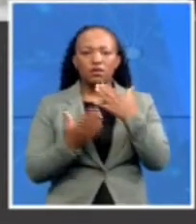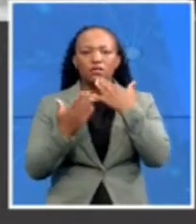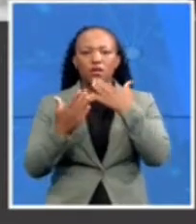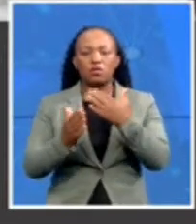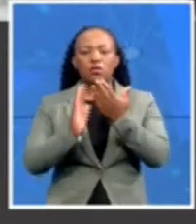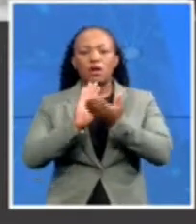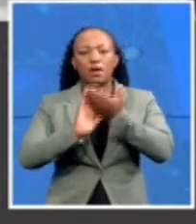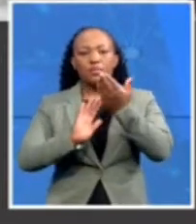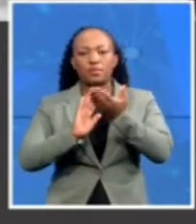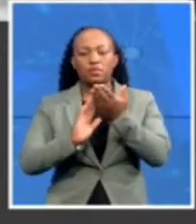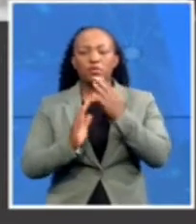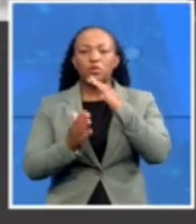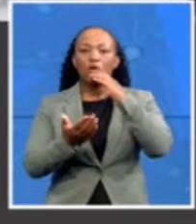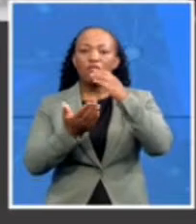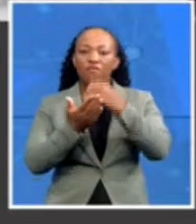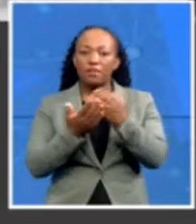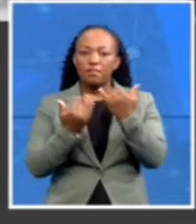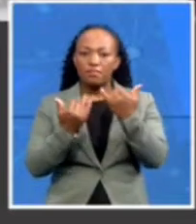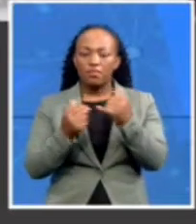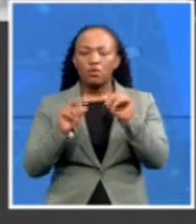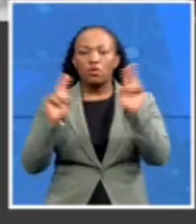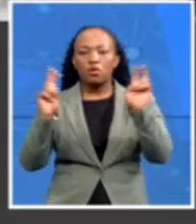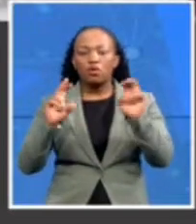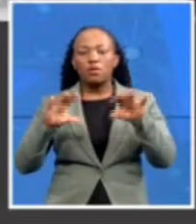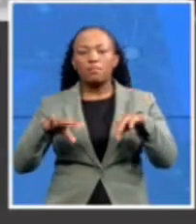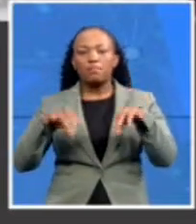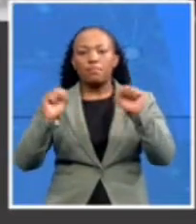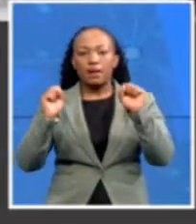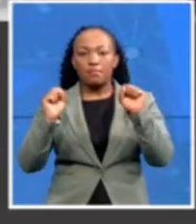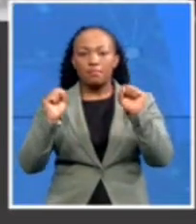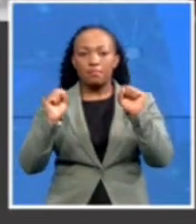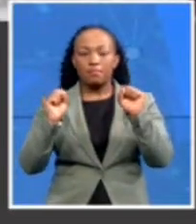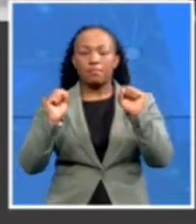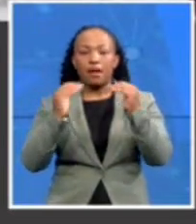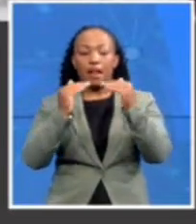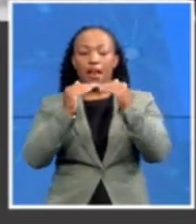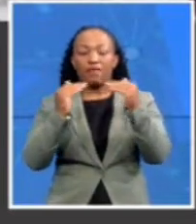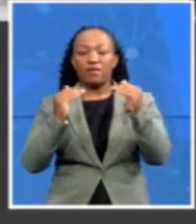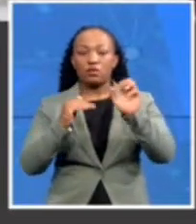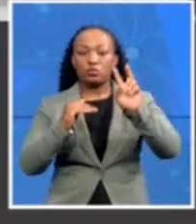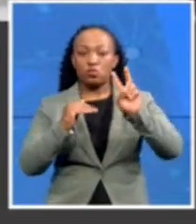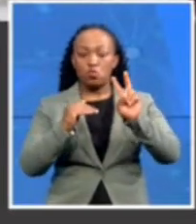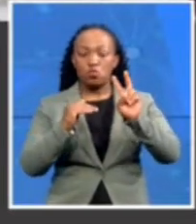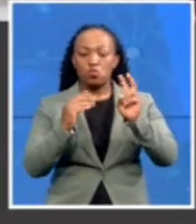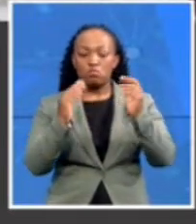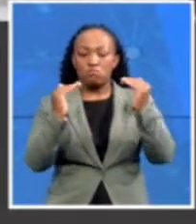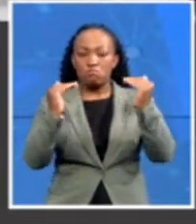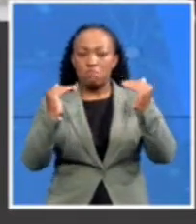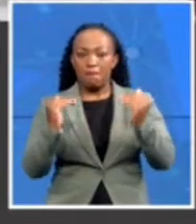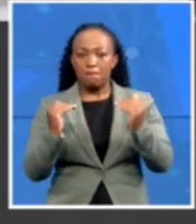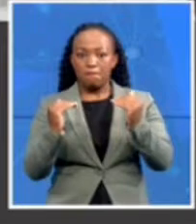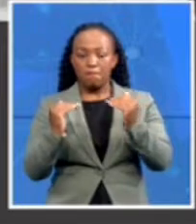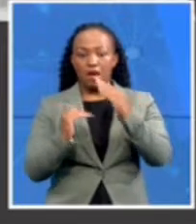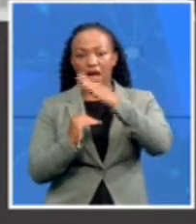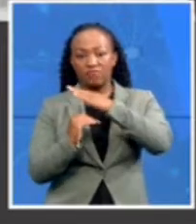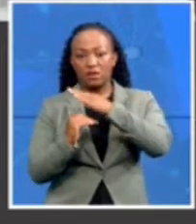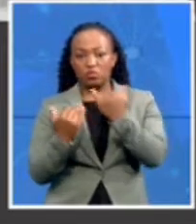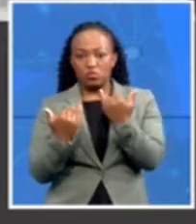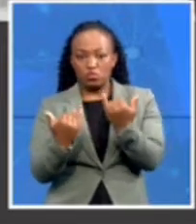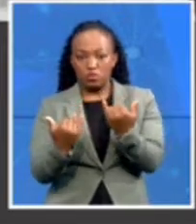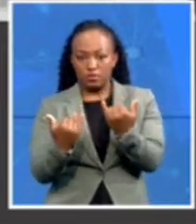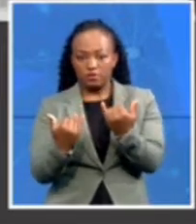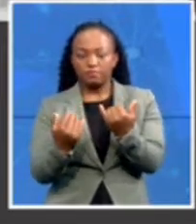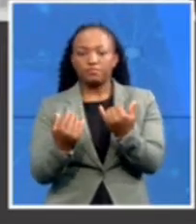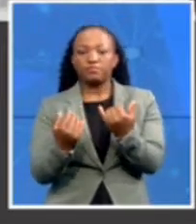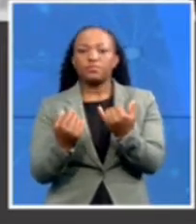shedding will be reduced to stage 2 this afternoon, and will then be suspended tomorrow